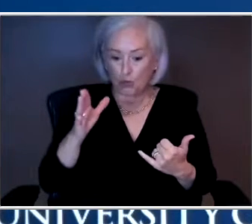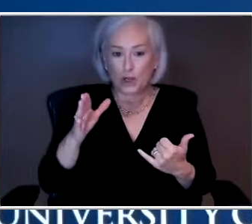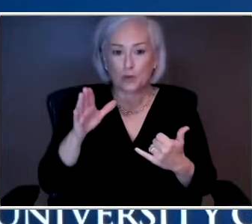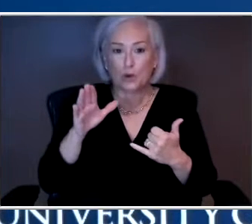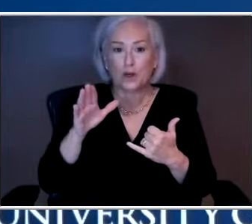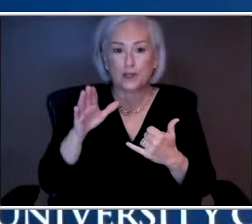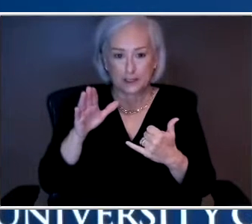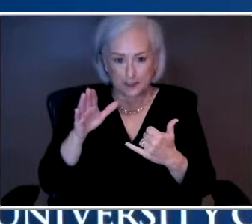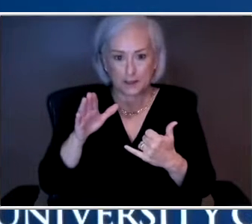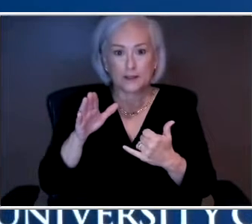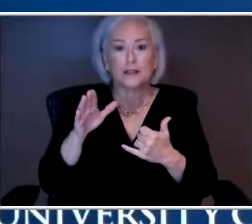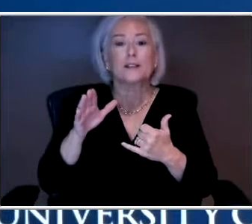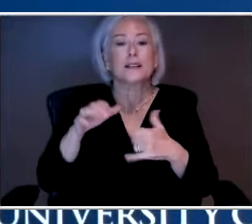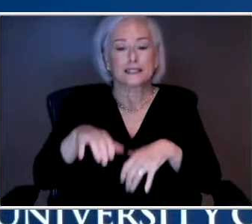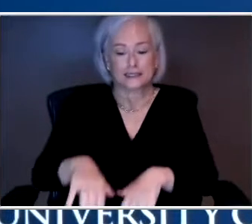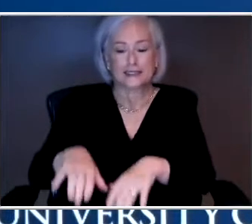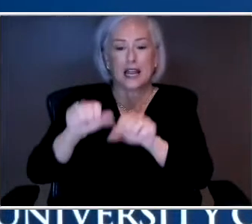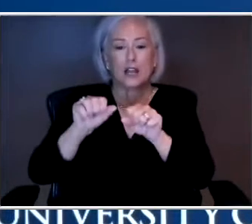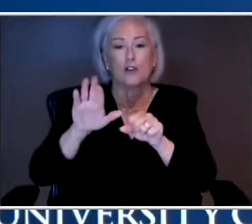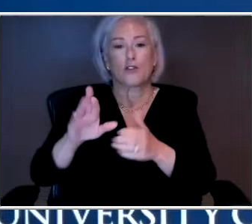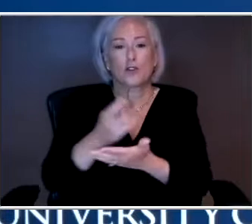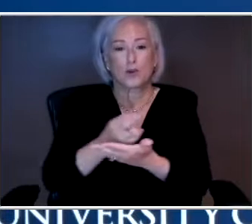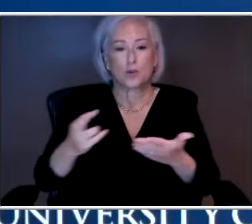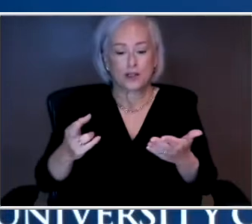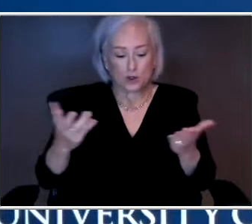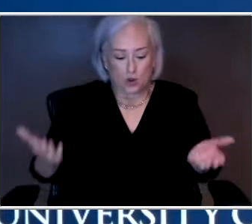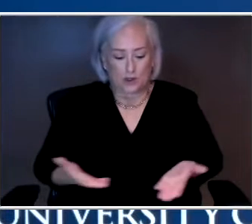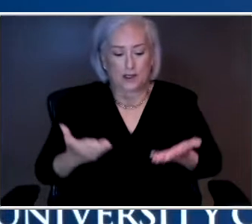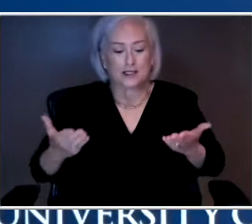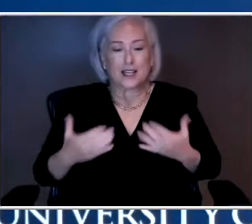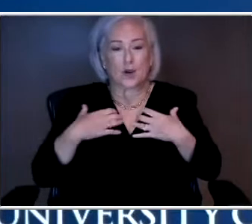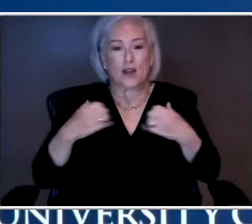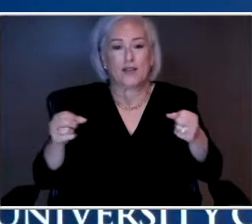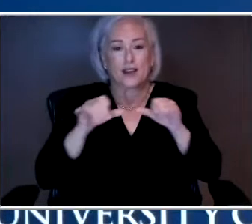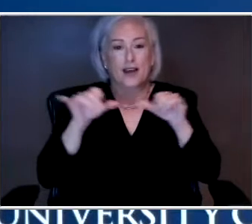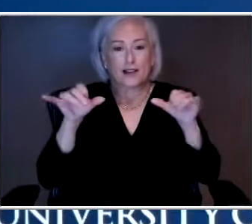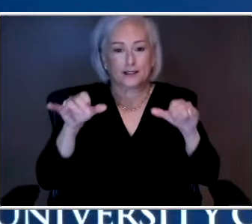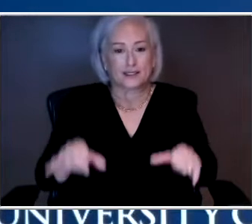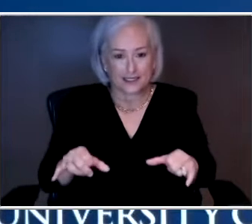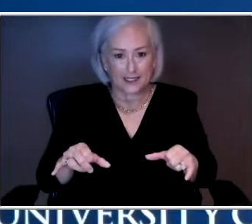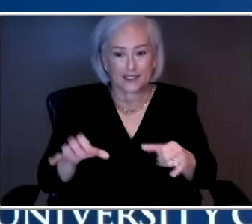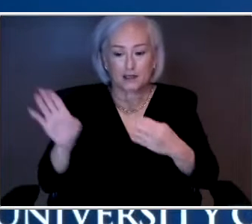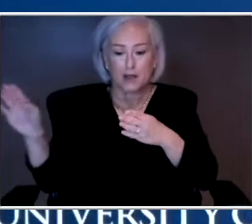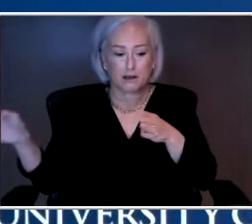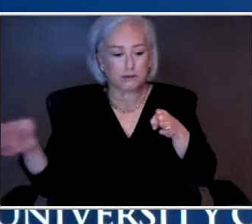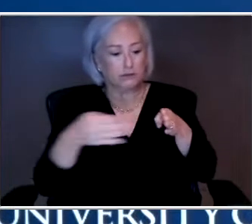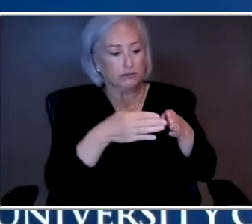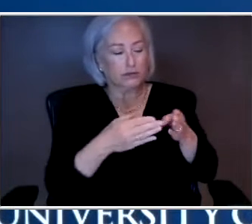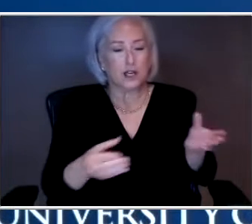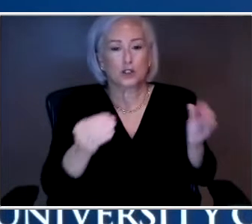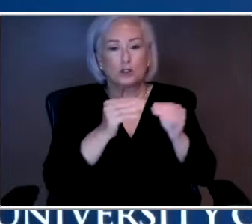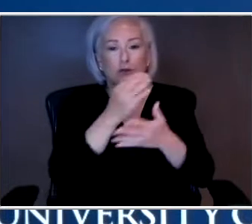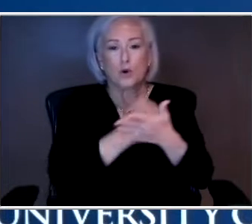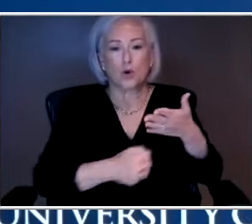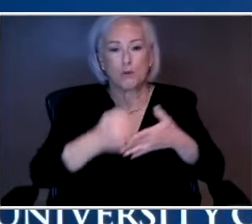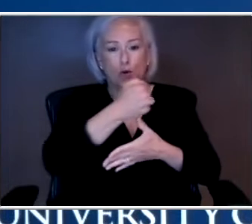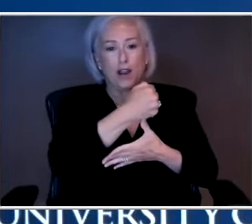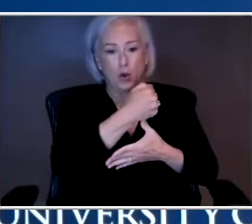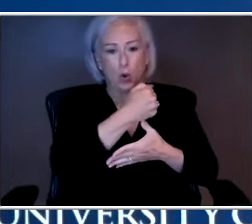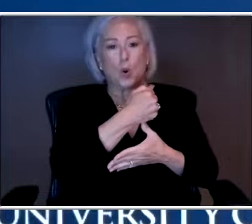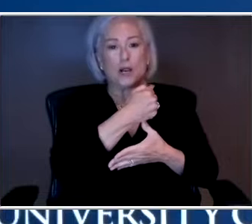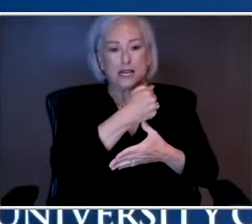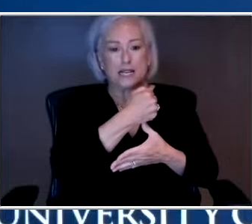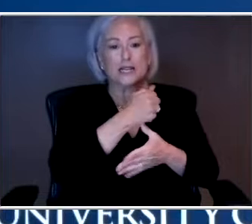reporting and counting in the health system and directing those towards other more priority needed. Prioritize it differently